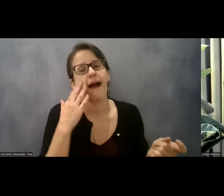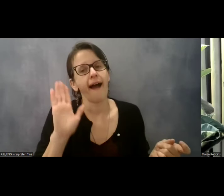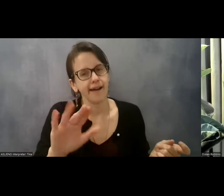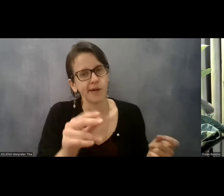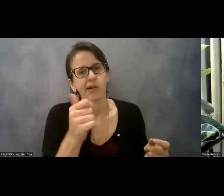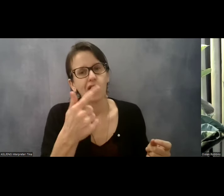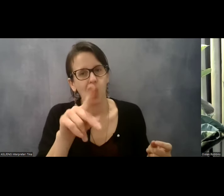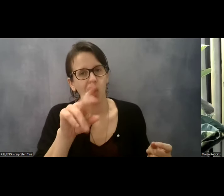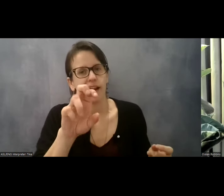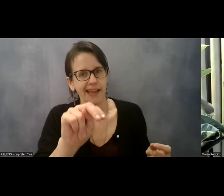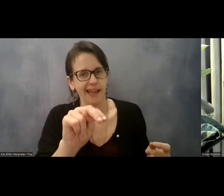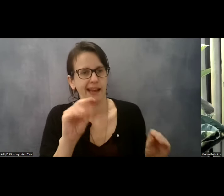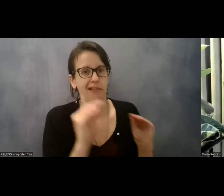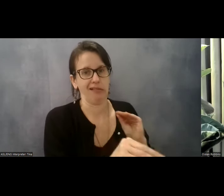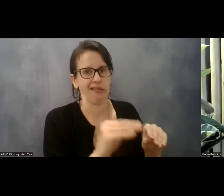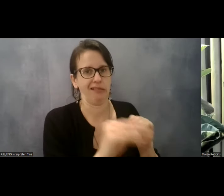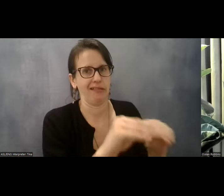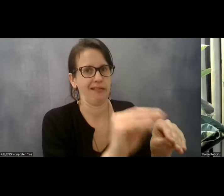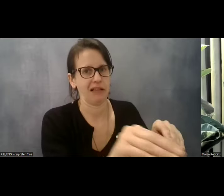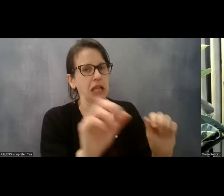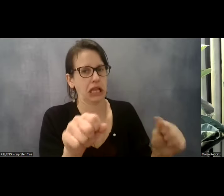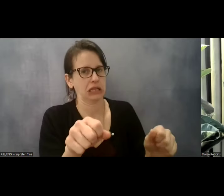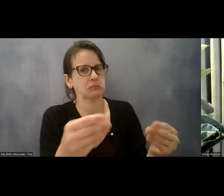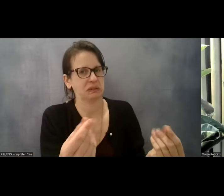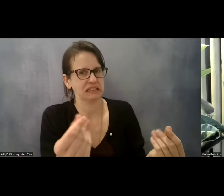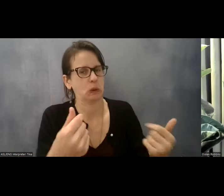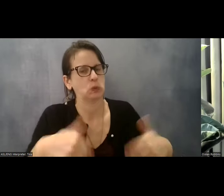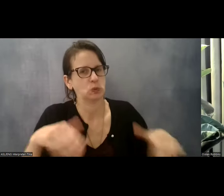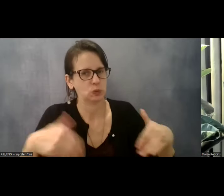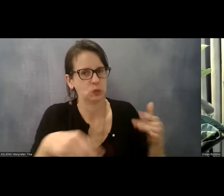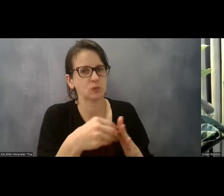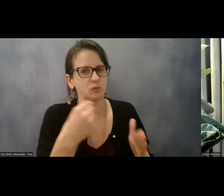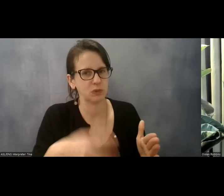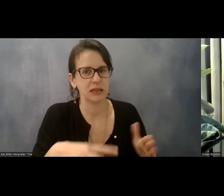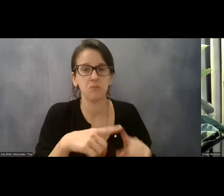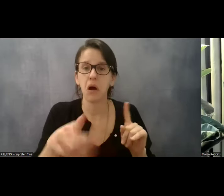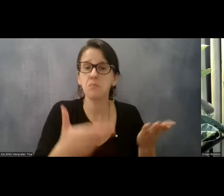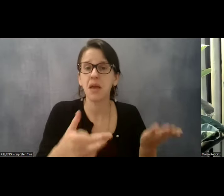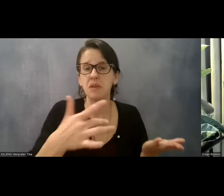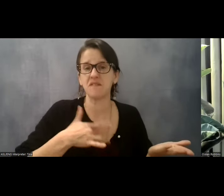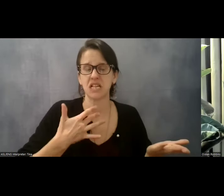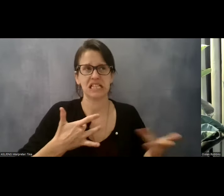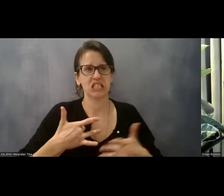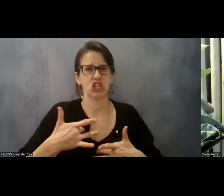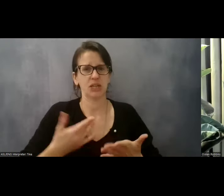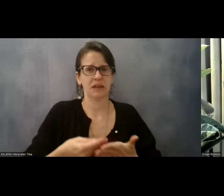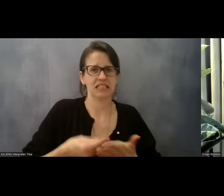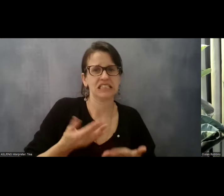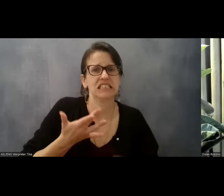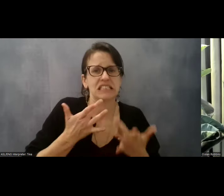expensive too, but they don't have to be. There's ways to grow a garden if you're concerned about money, ways to grow gardens that are